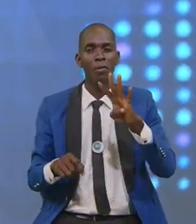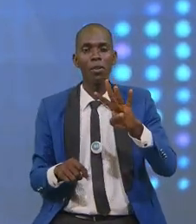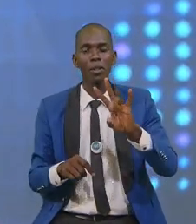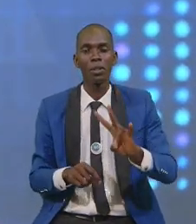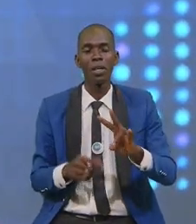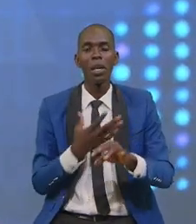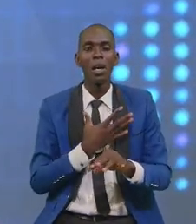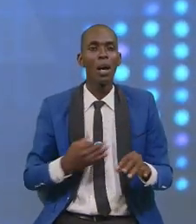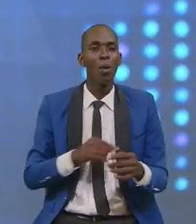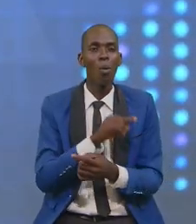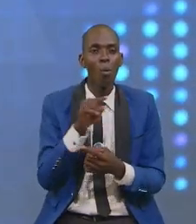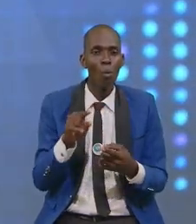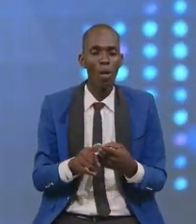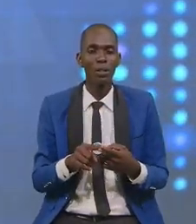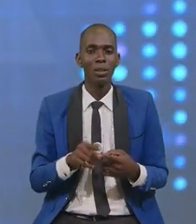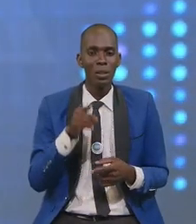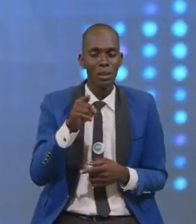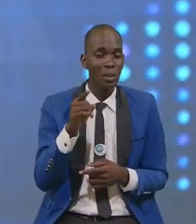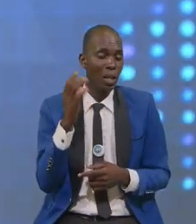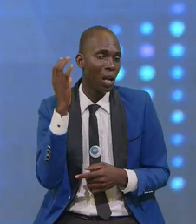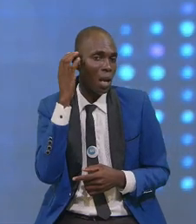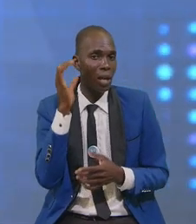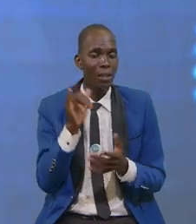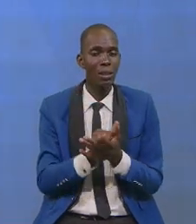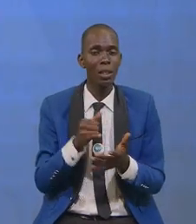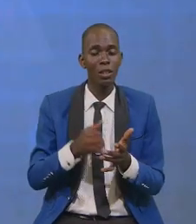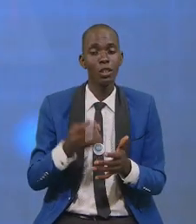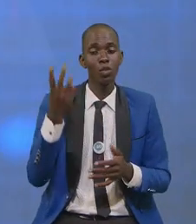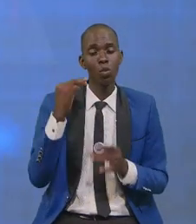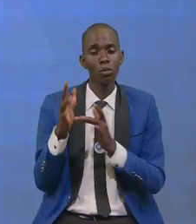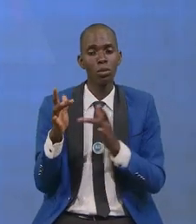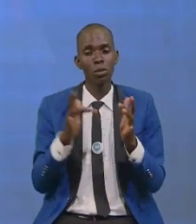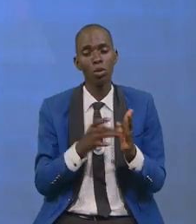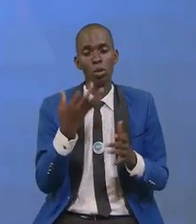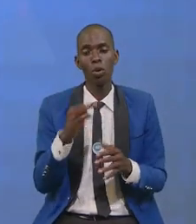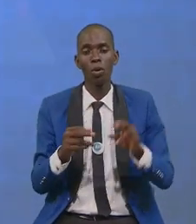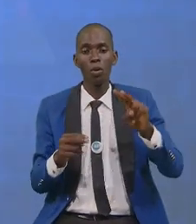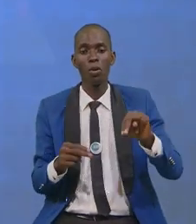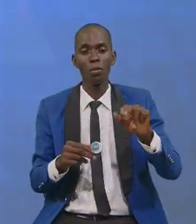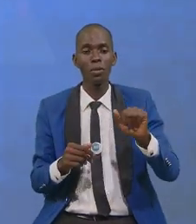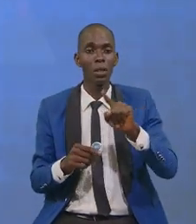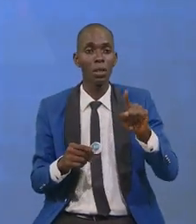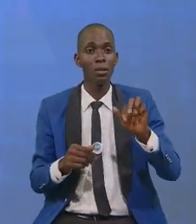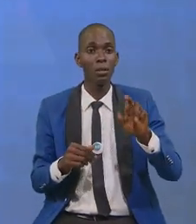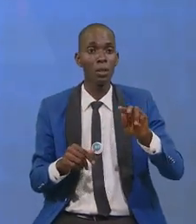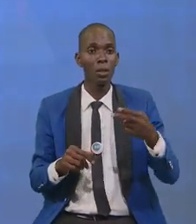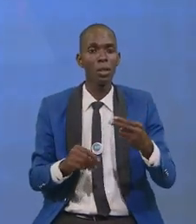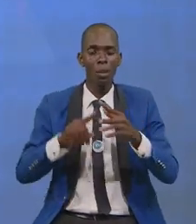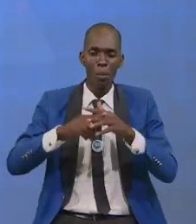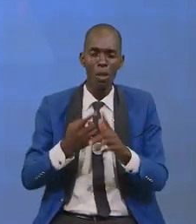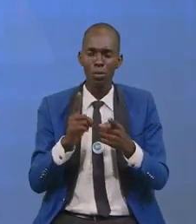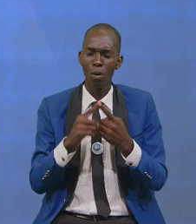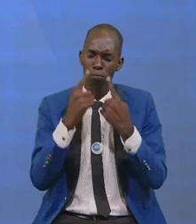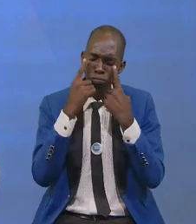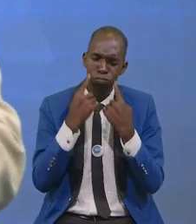he heard that it was Jesus of Nazareth, he began to cry out and